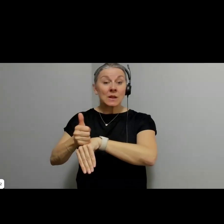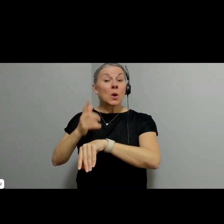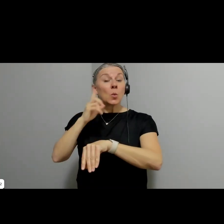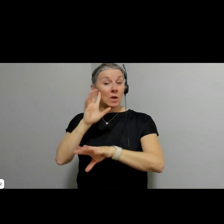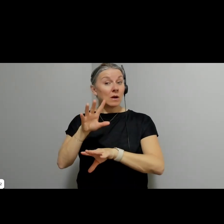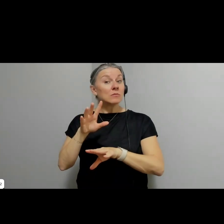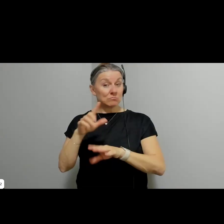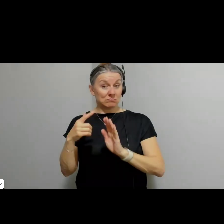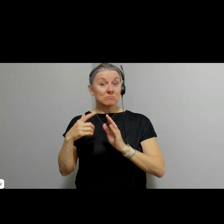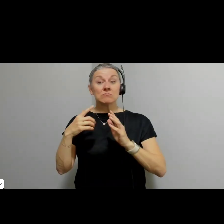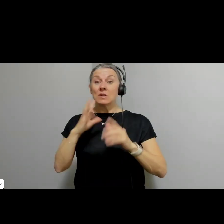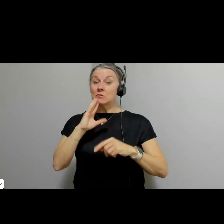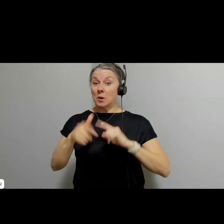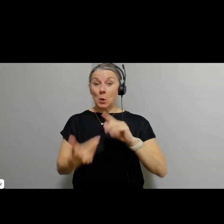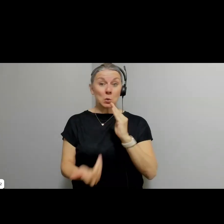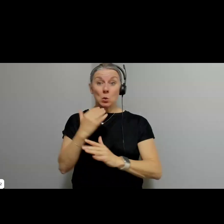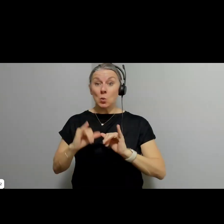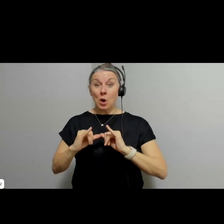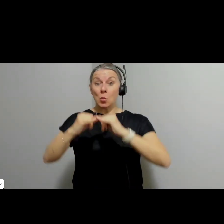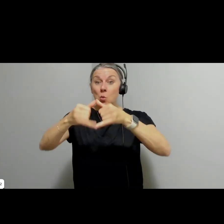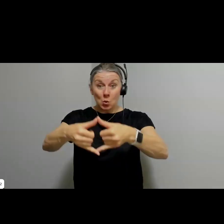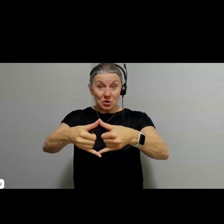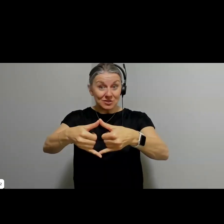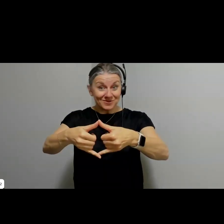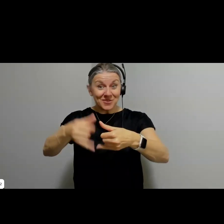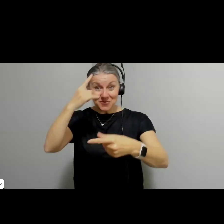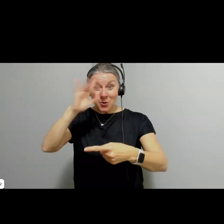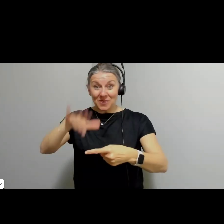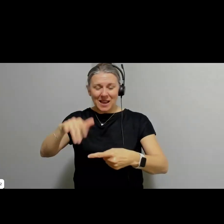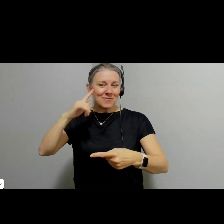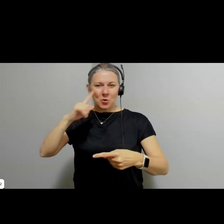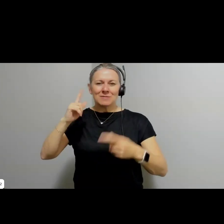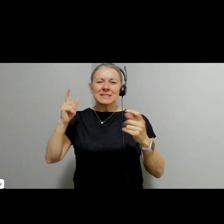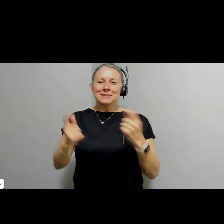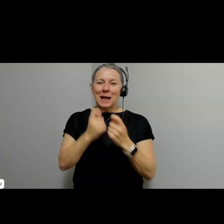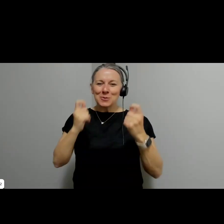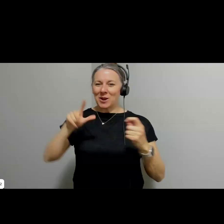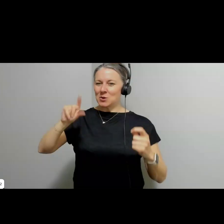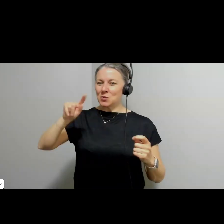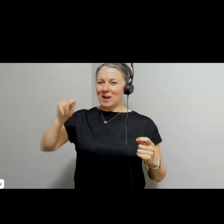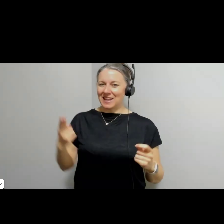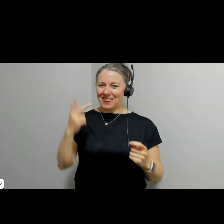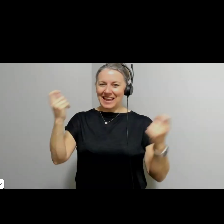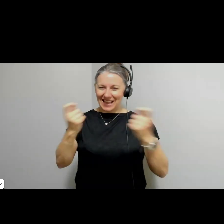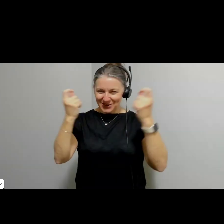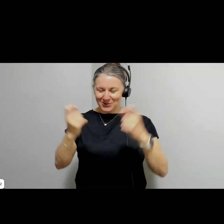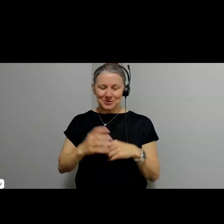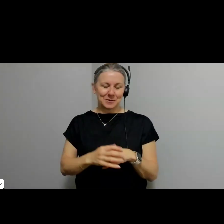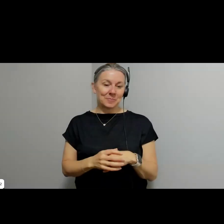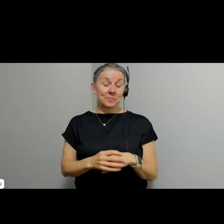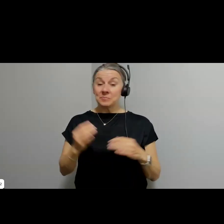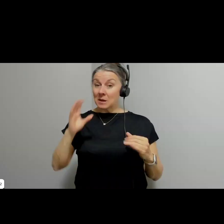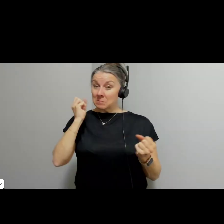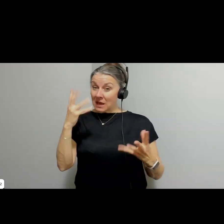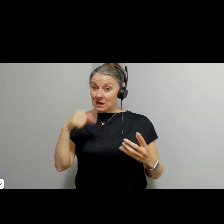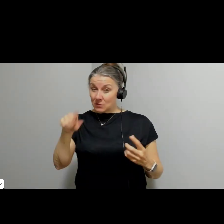this 20th anniversary. Many of you will know that this is a special day for me at CanAge because